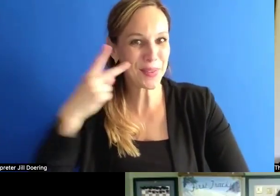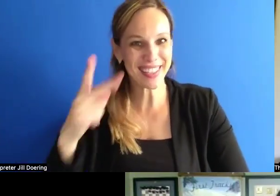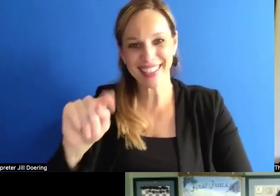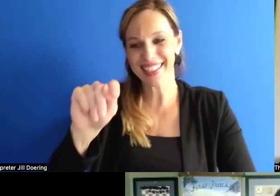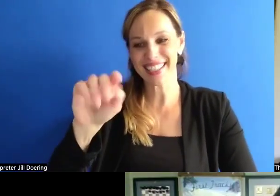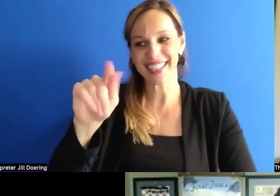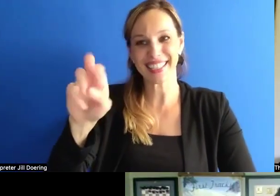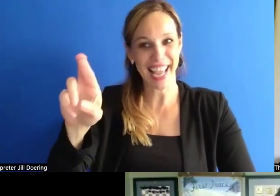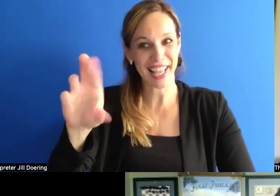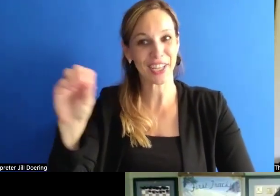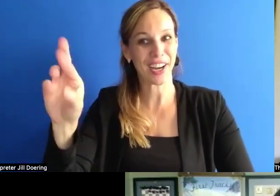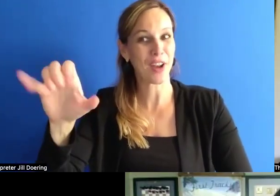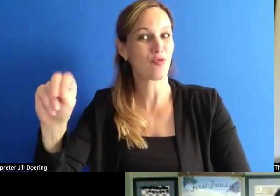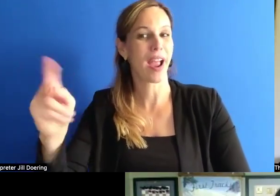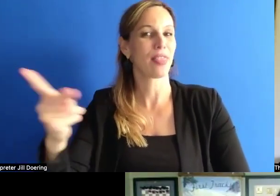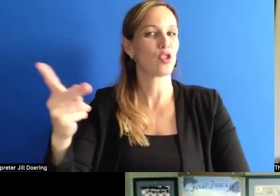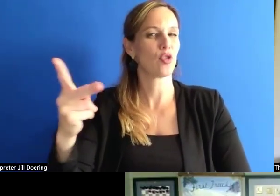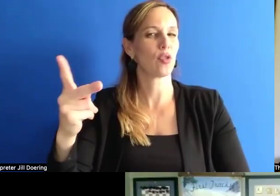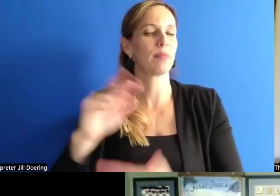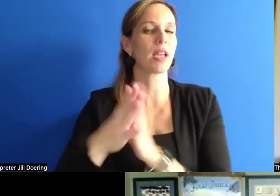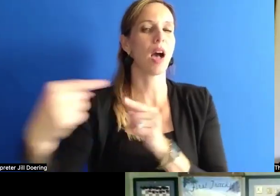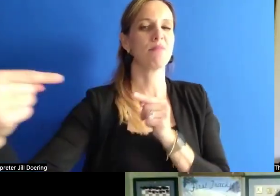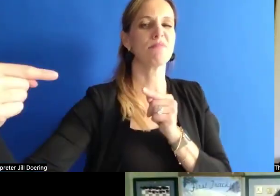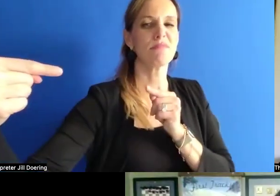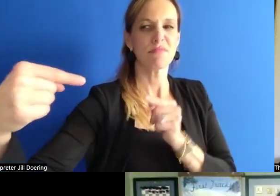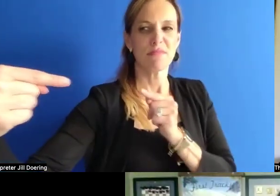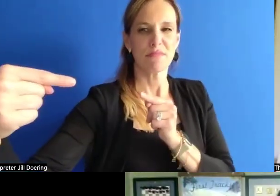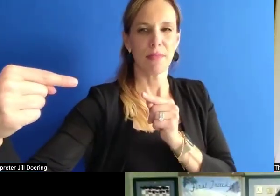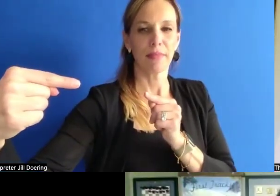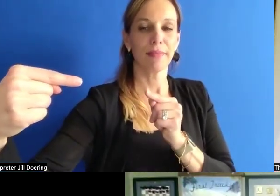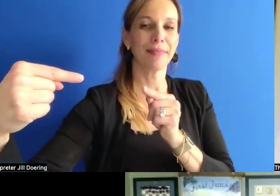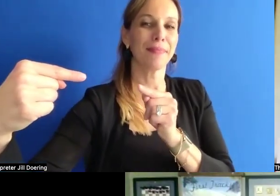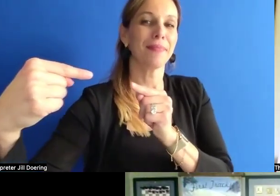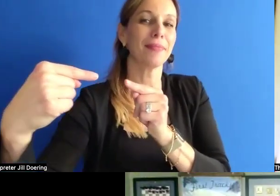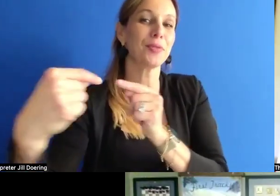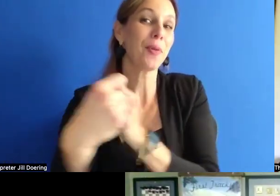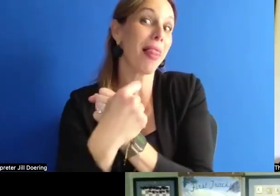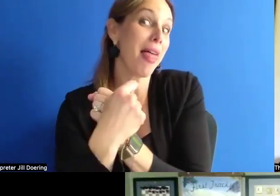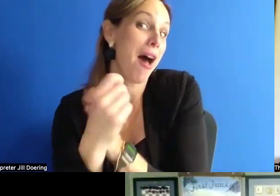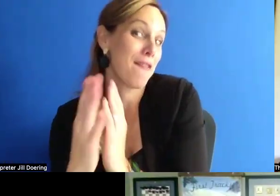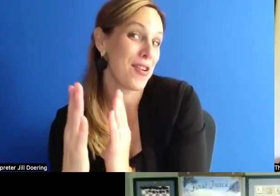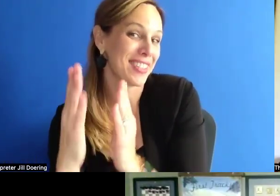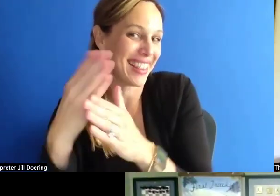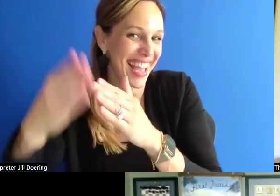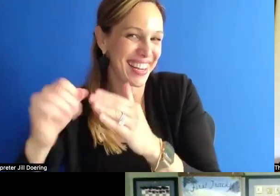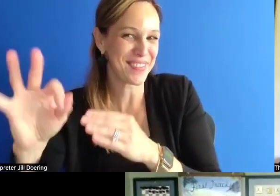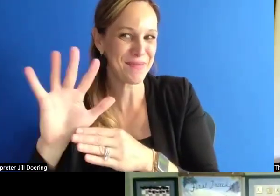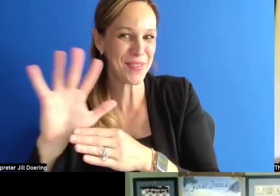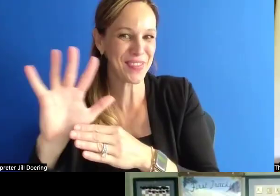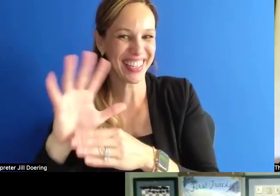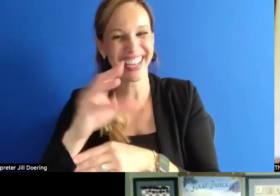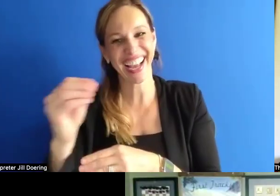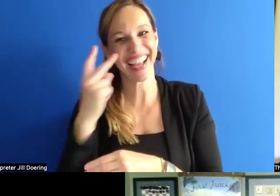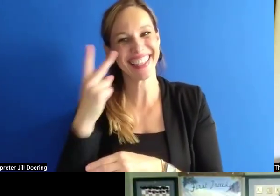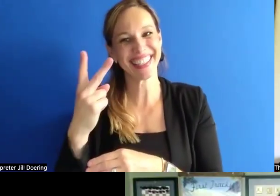and Ryan become enemy to lovers at the end of the movie and find out what kind of